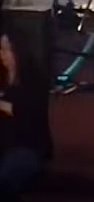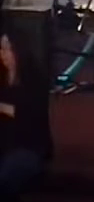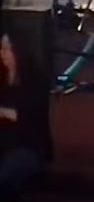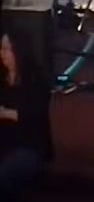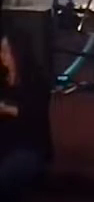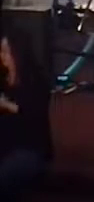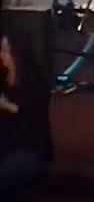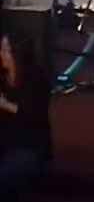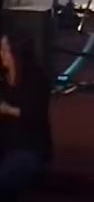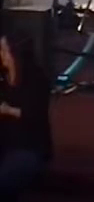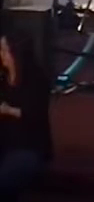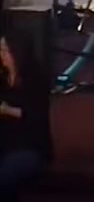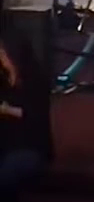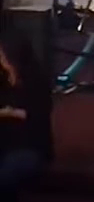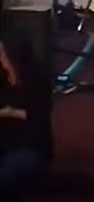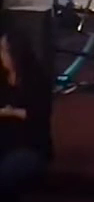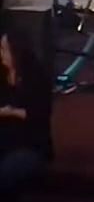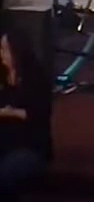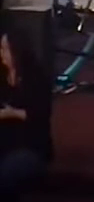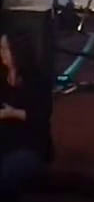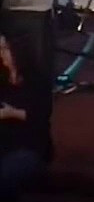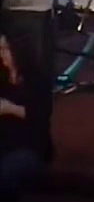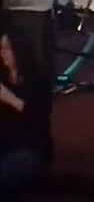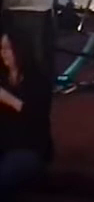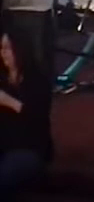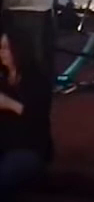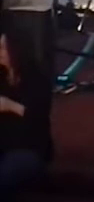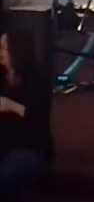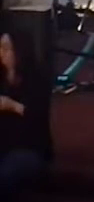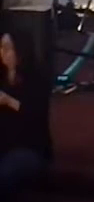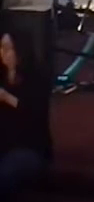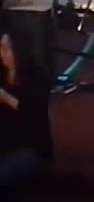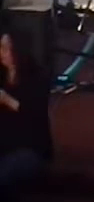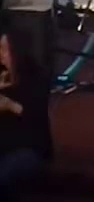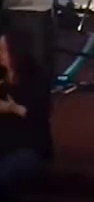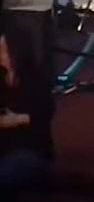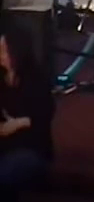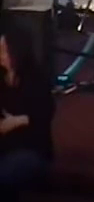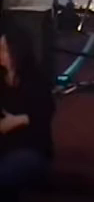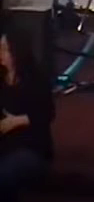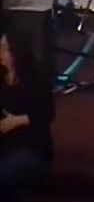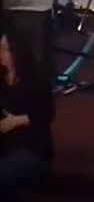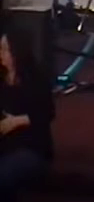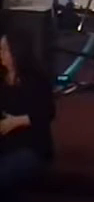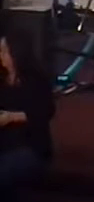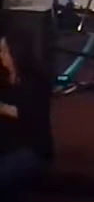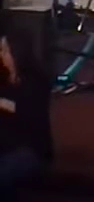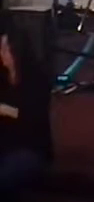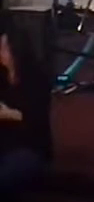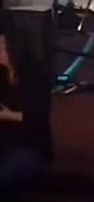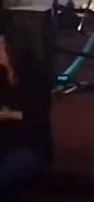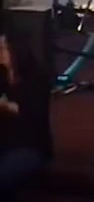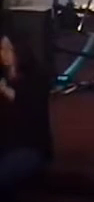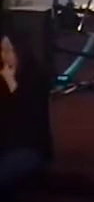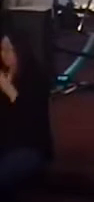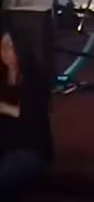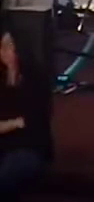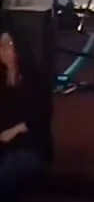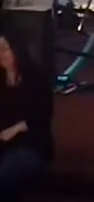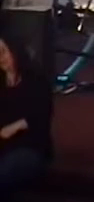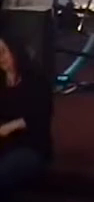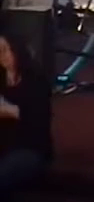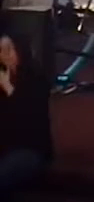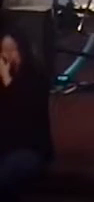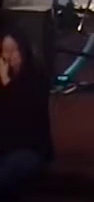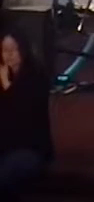am. Think about the imperfect Christian. This is why repentance is so important. Do we all make mistakes? Absolutely, we make mistakes.